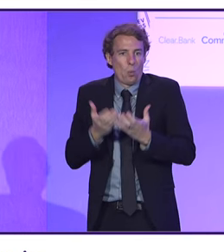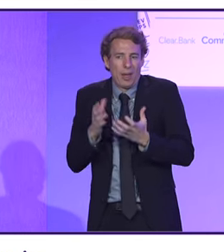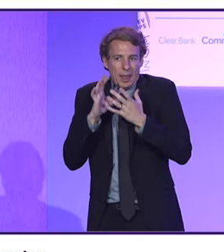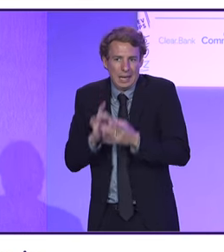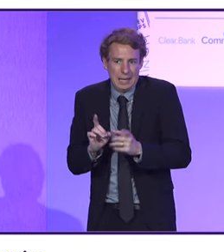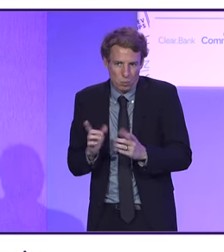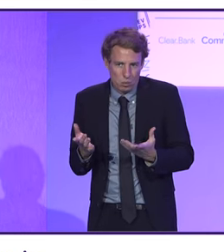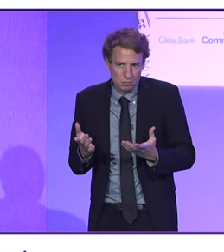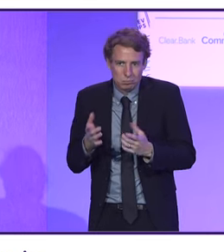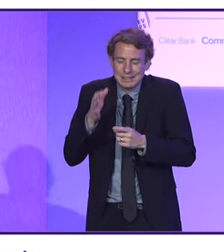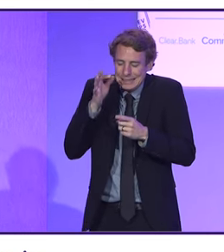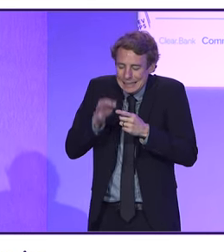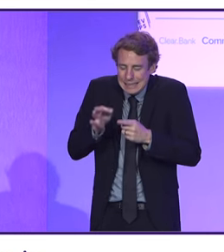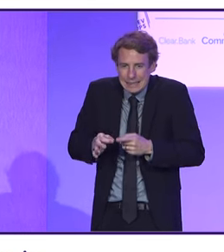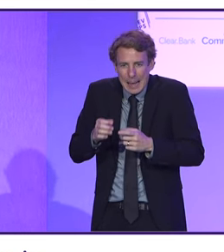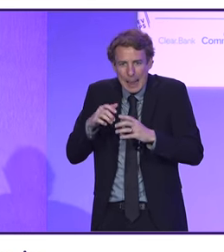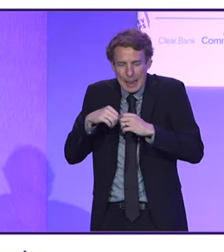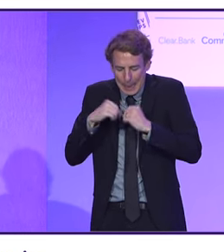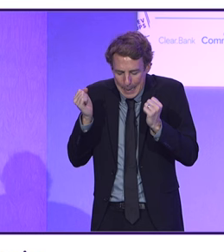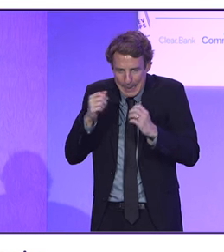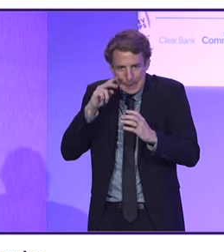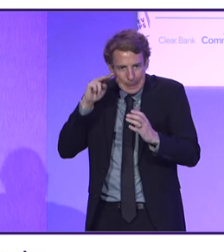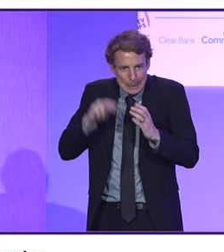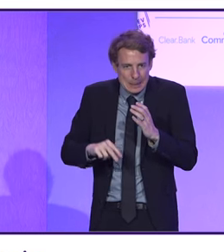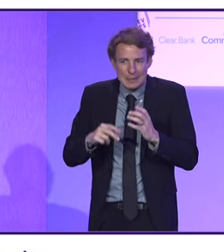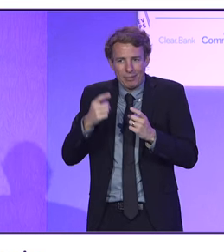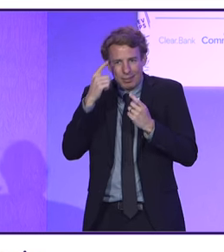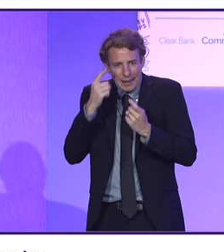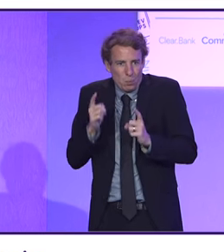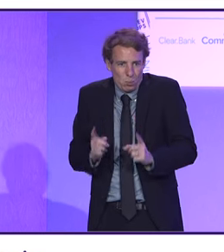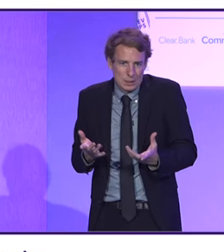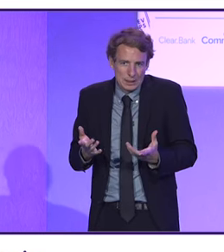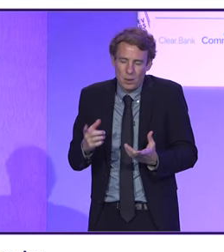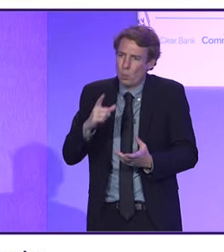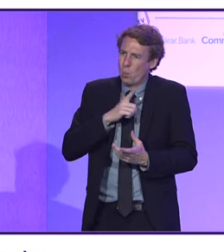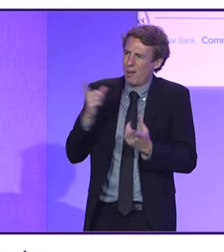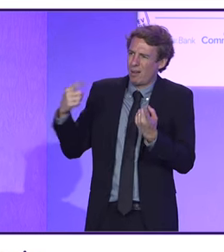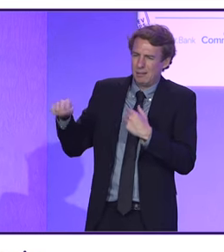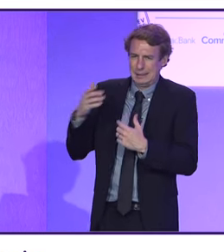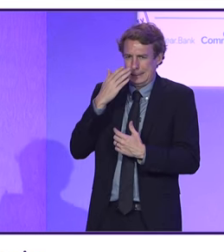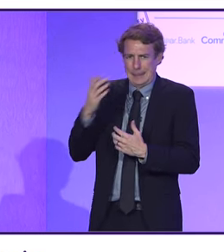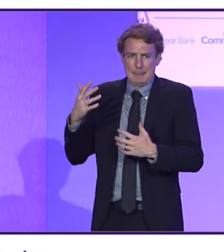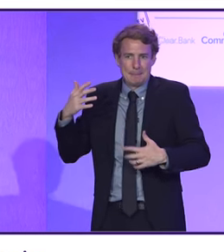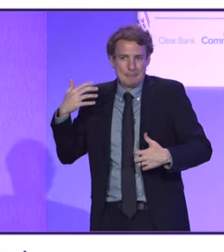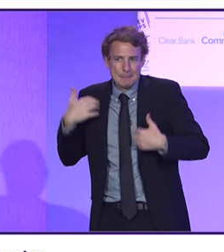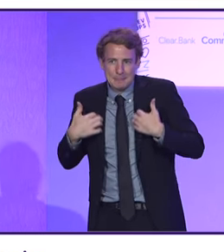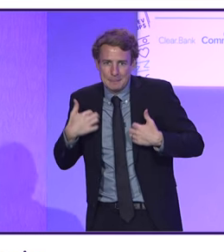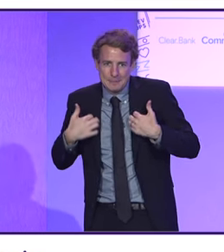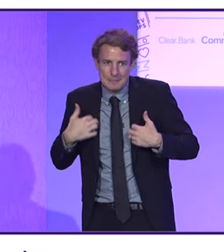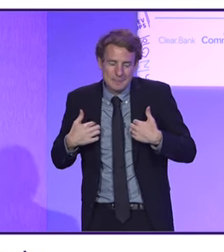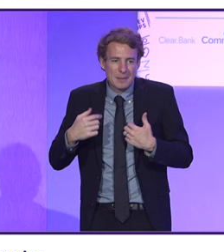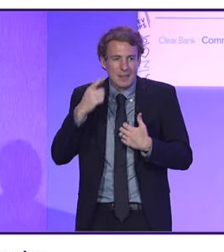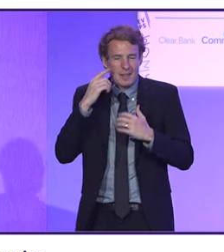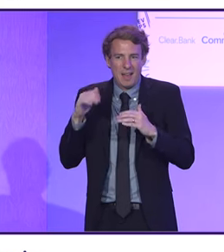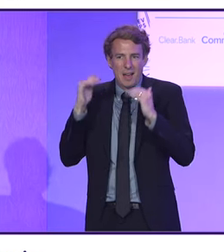details. And we try and find, what is the nuance? Why are people excited about this? Let's get past the high-level picture. And that's what I want to do